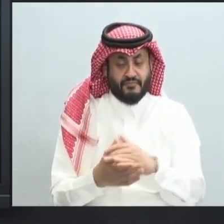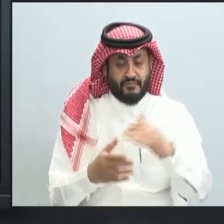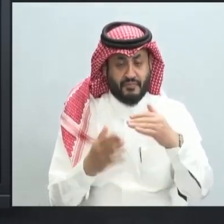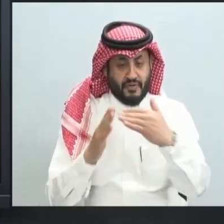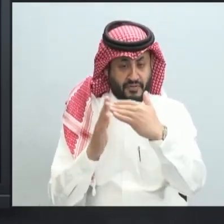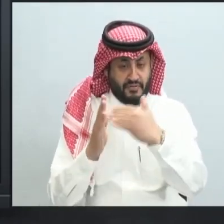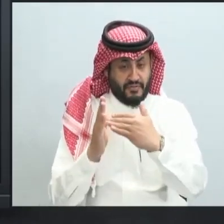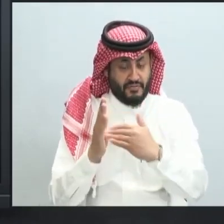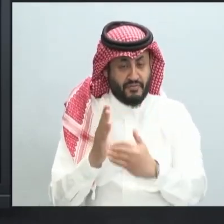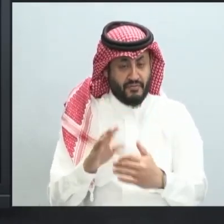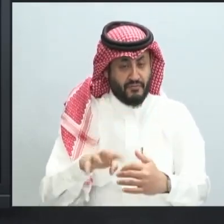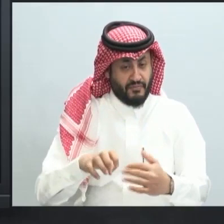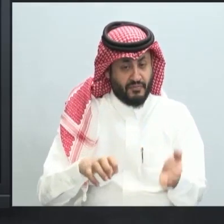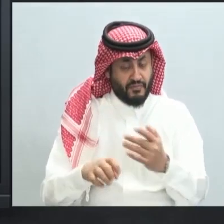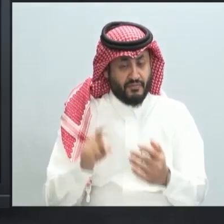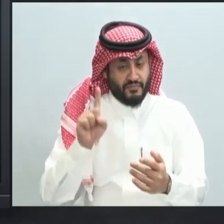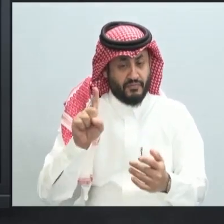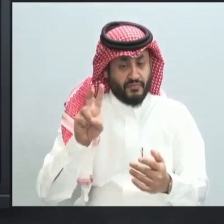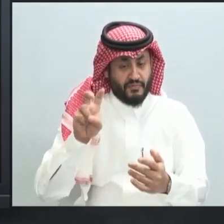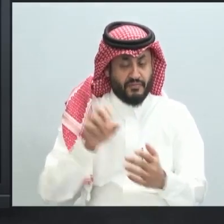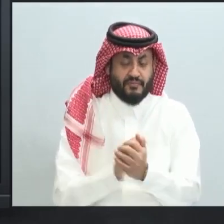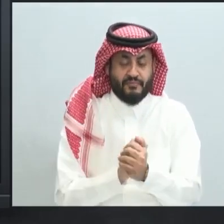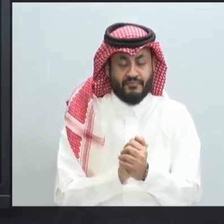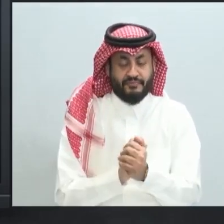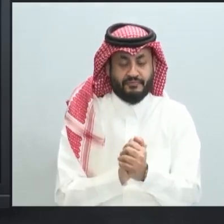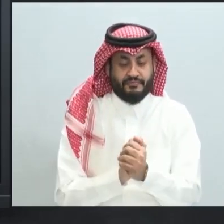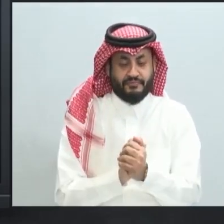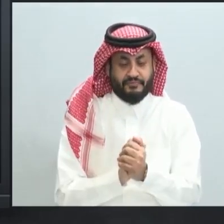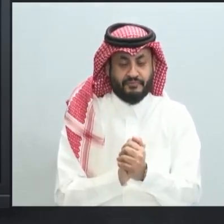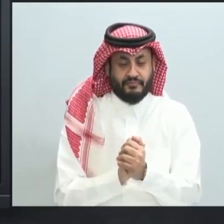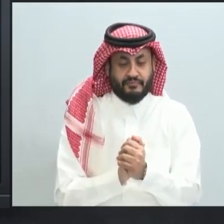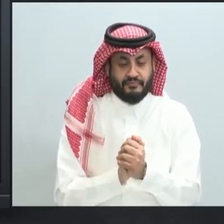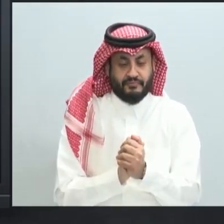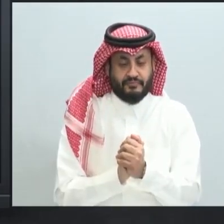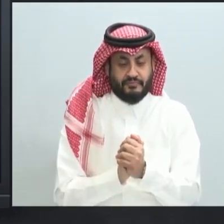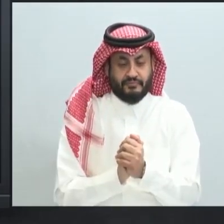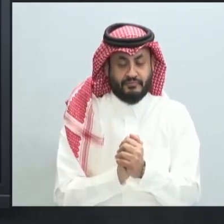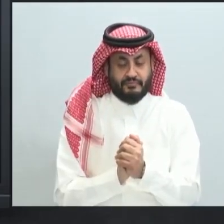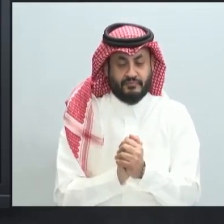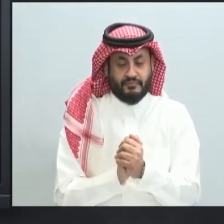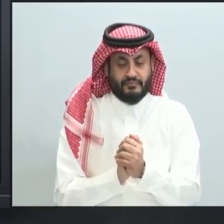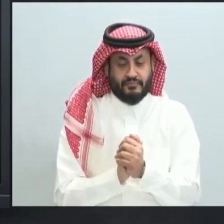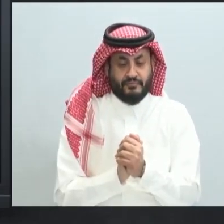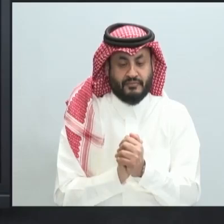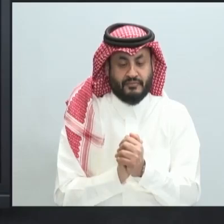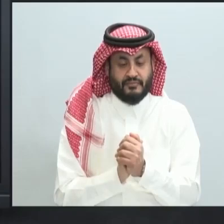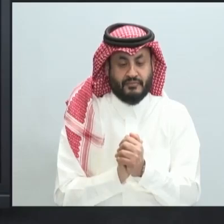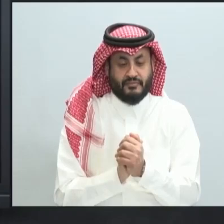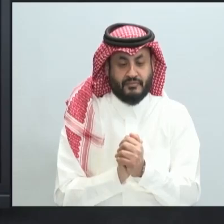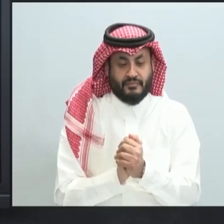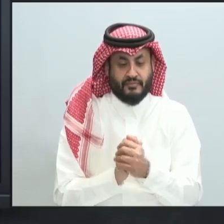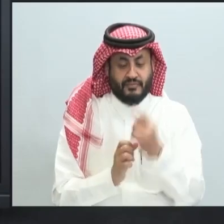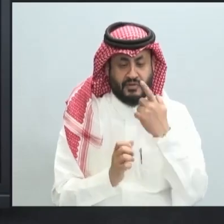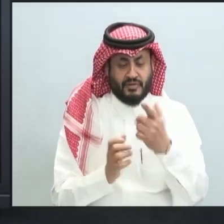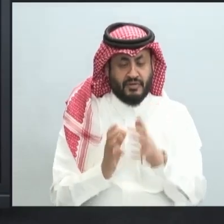to 100. Try this with a partner and see, and you will end up with an amazing result. So this